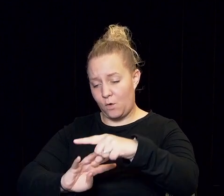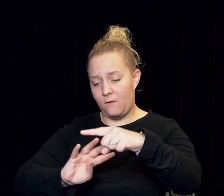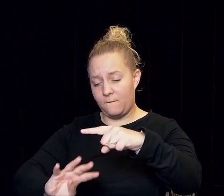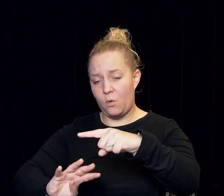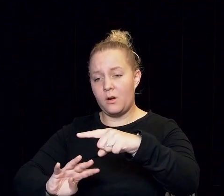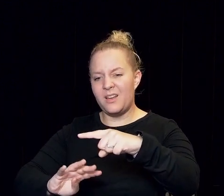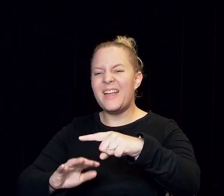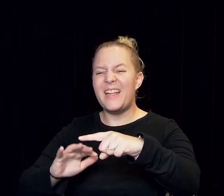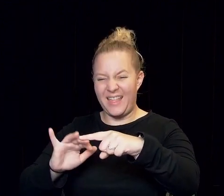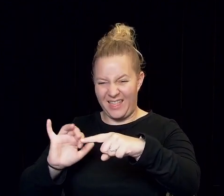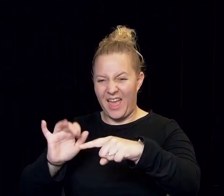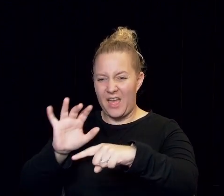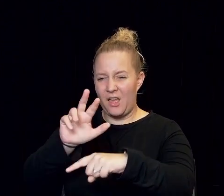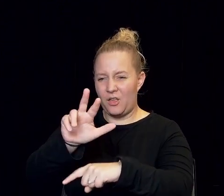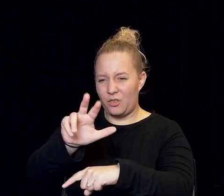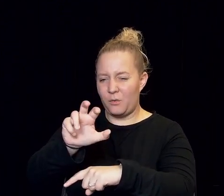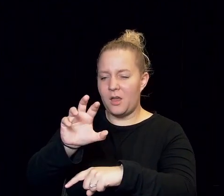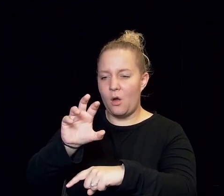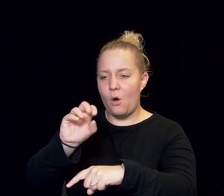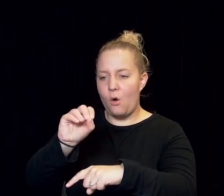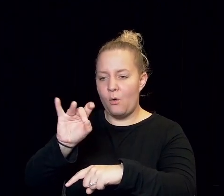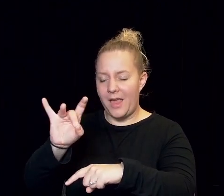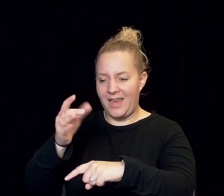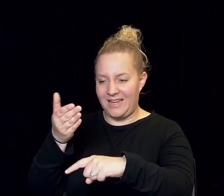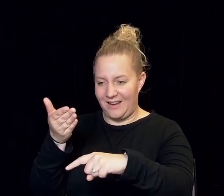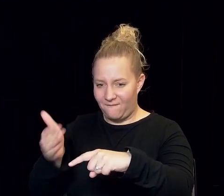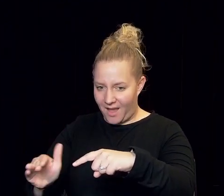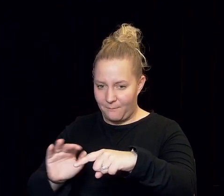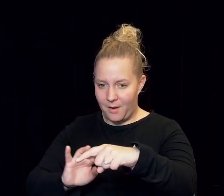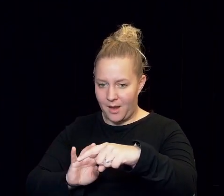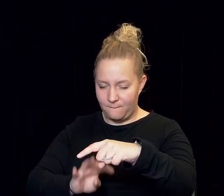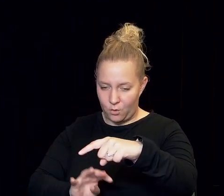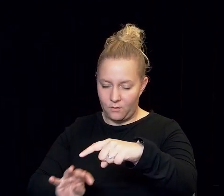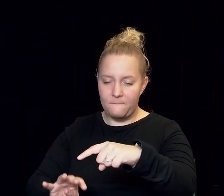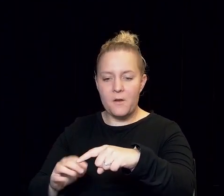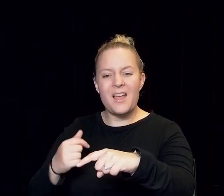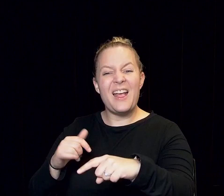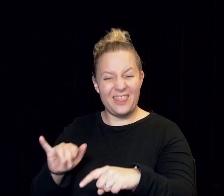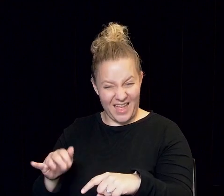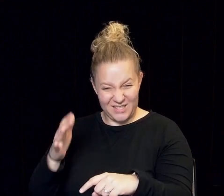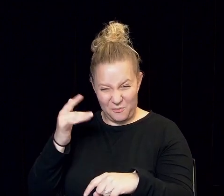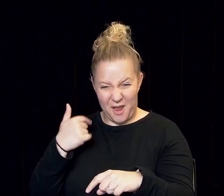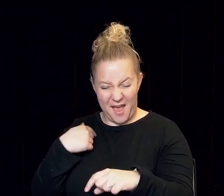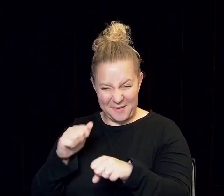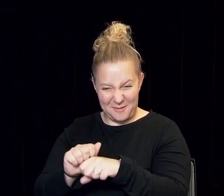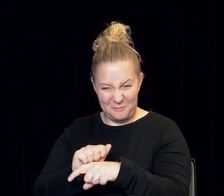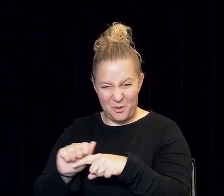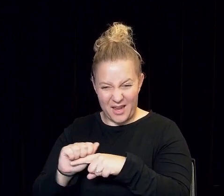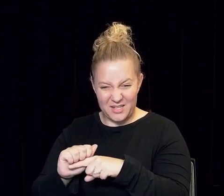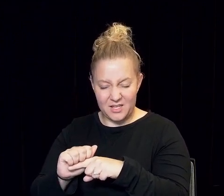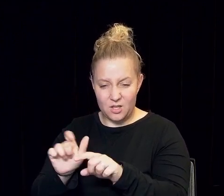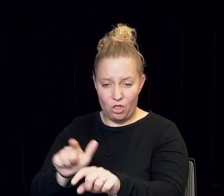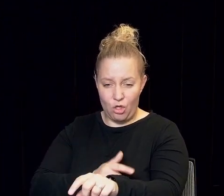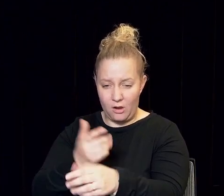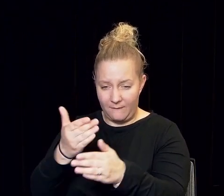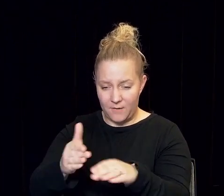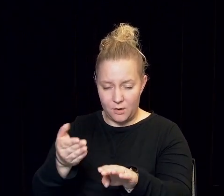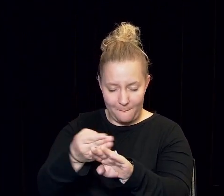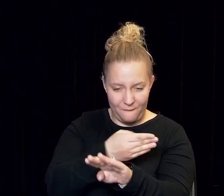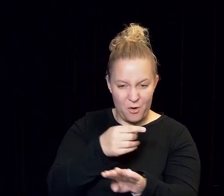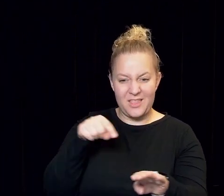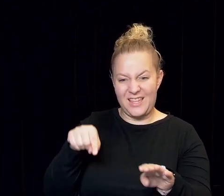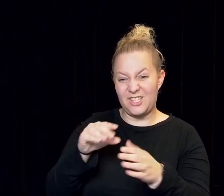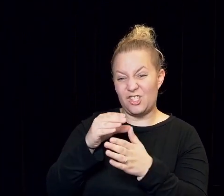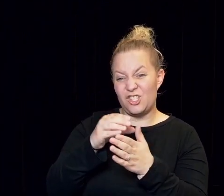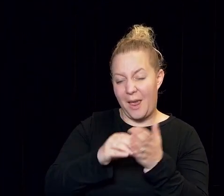can divide that out. So 308 divided by 44, that's why we went ahead and practiced that long division before this chapter started. And